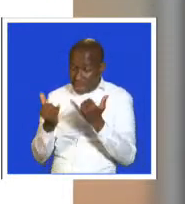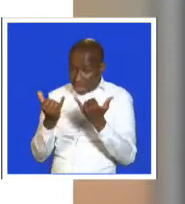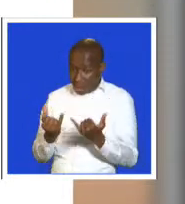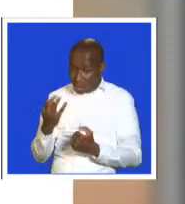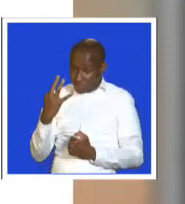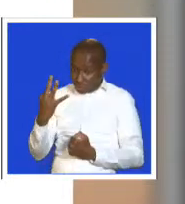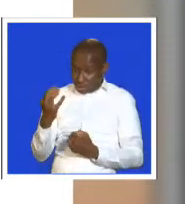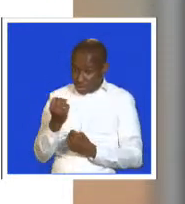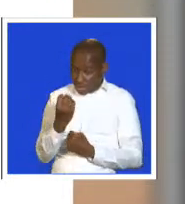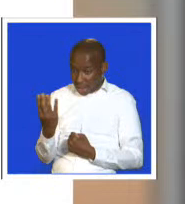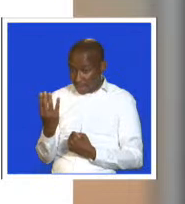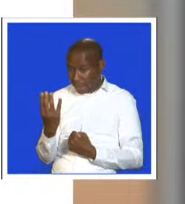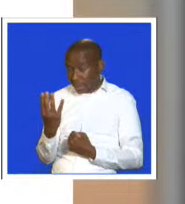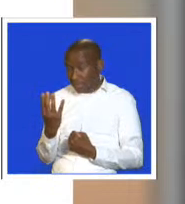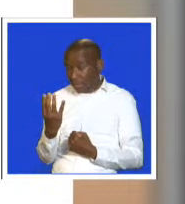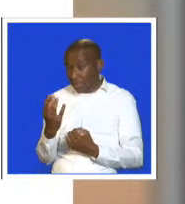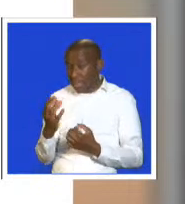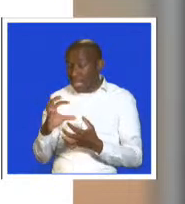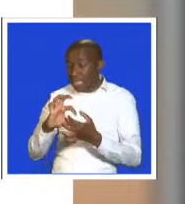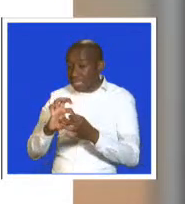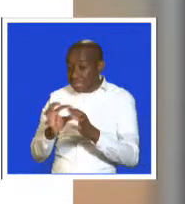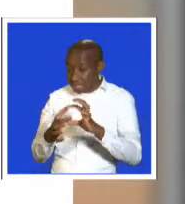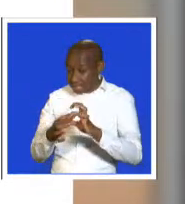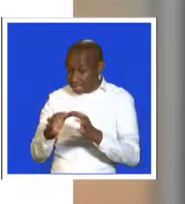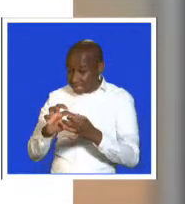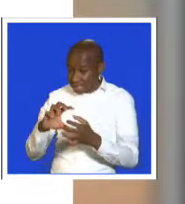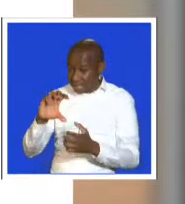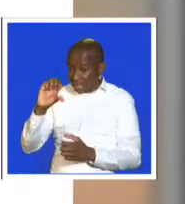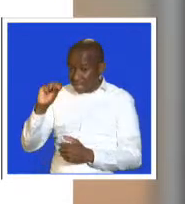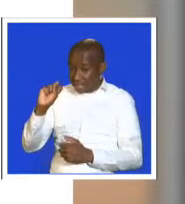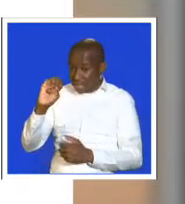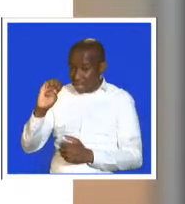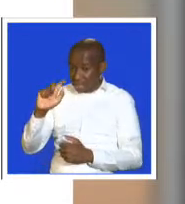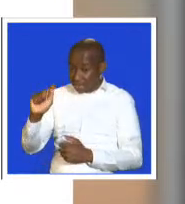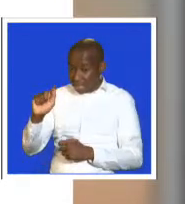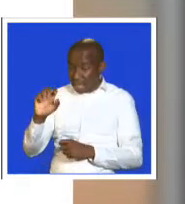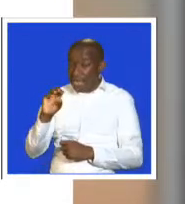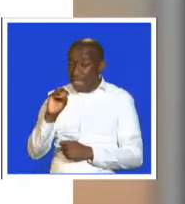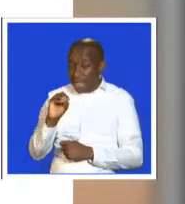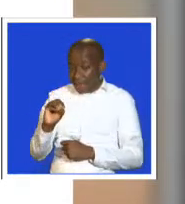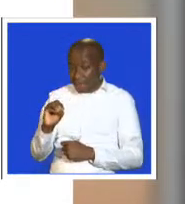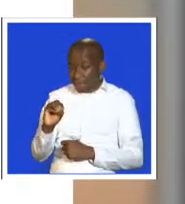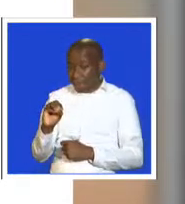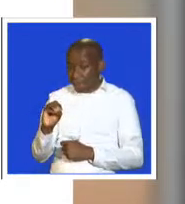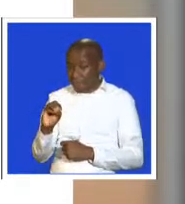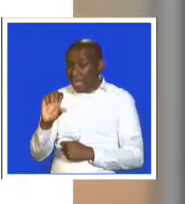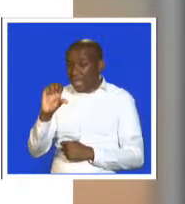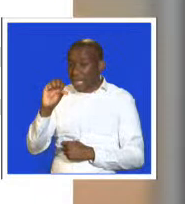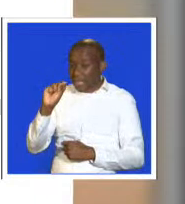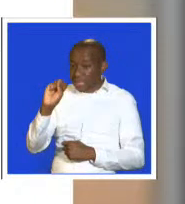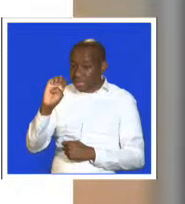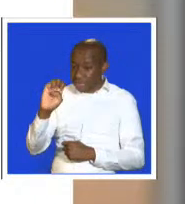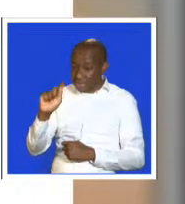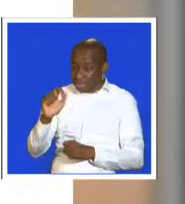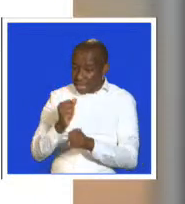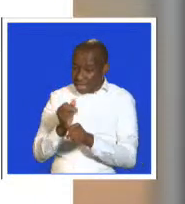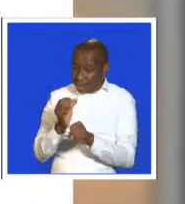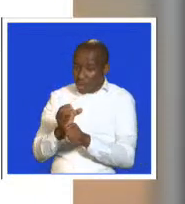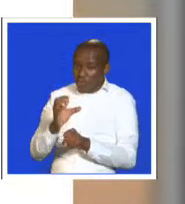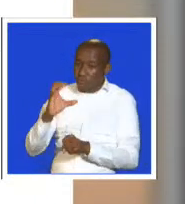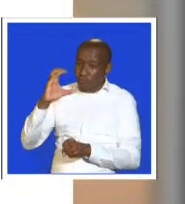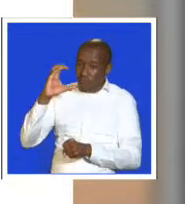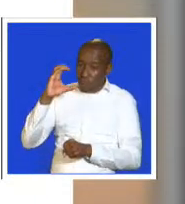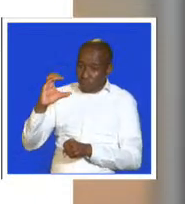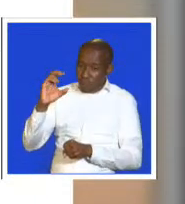numbers here, they belong to a certain set of numbers, and we call this set the set of cube